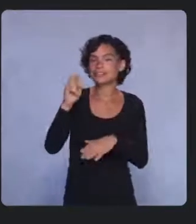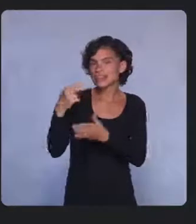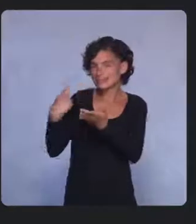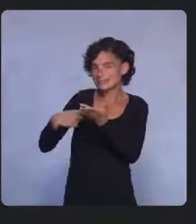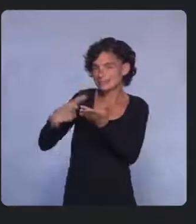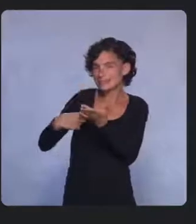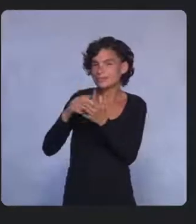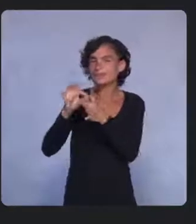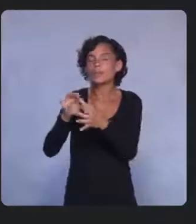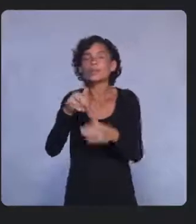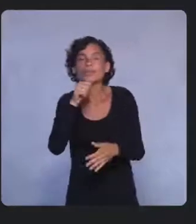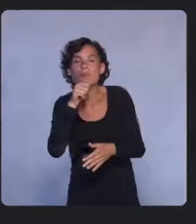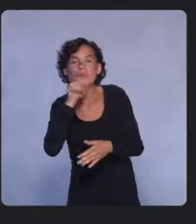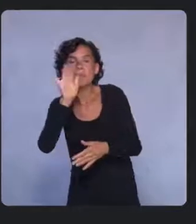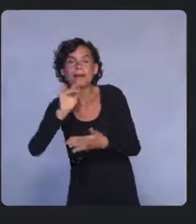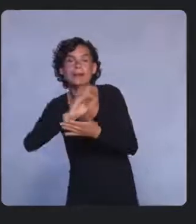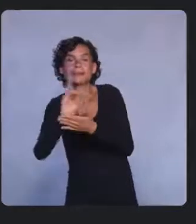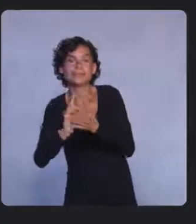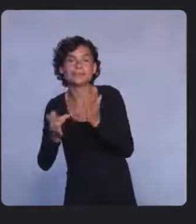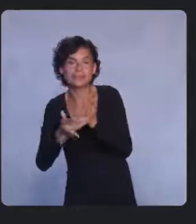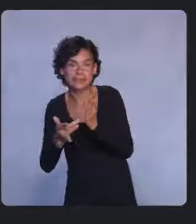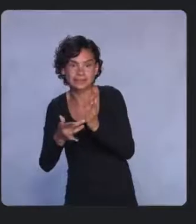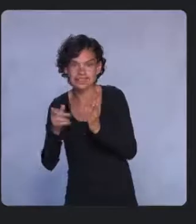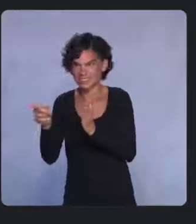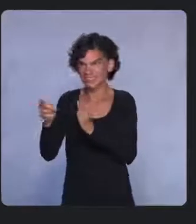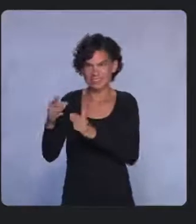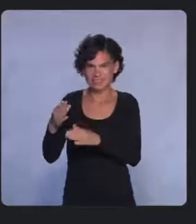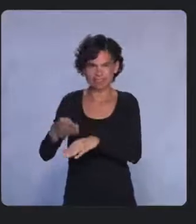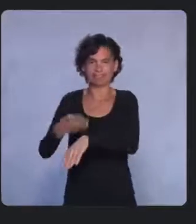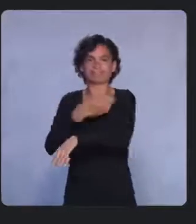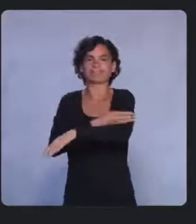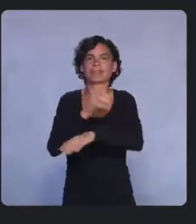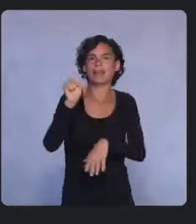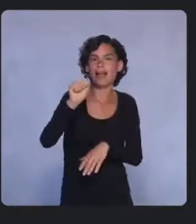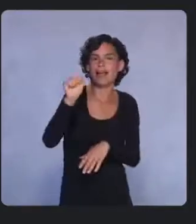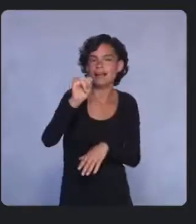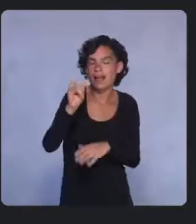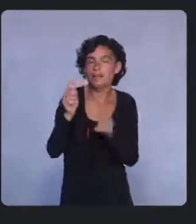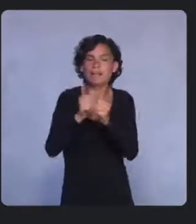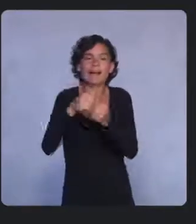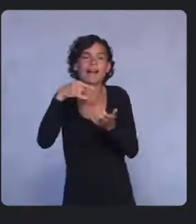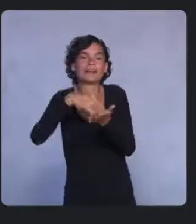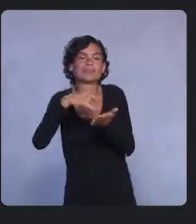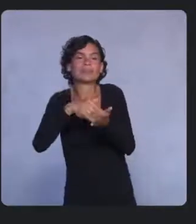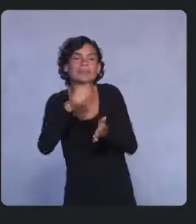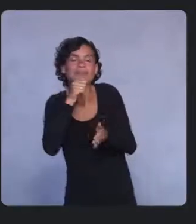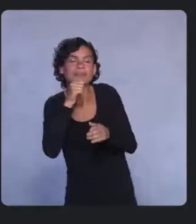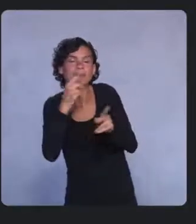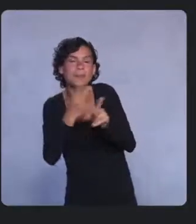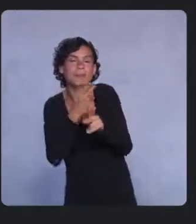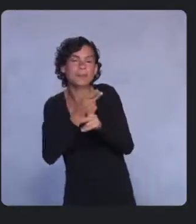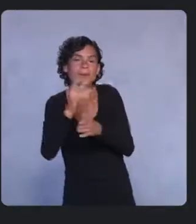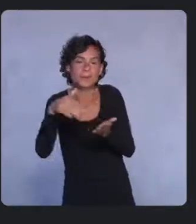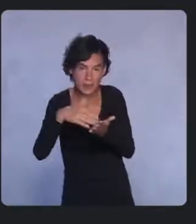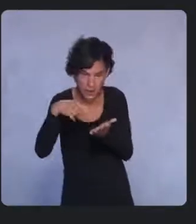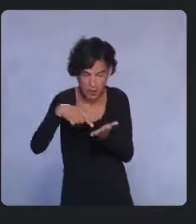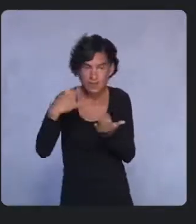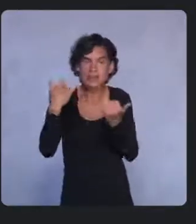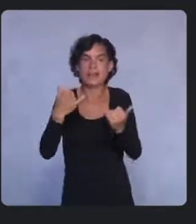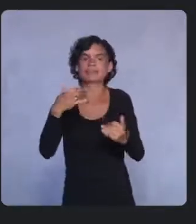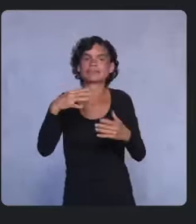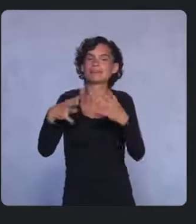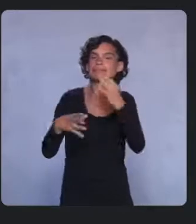technology. Thanks to advances here with Android's private compute core, we're able to introduce new features using